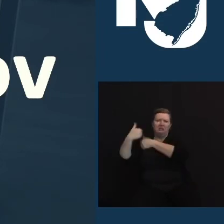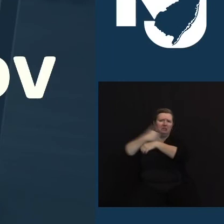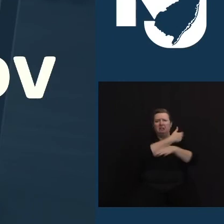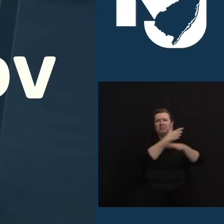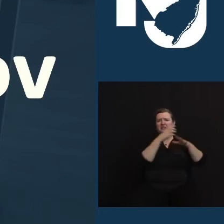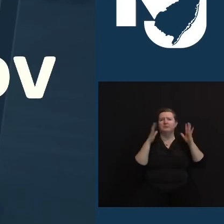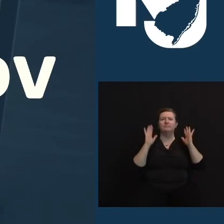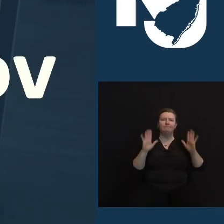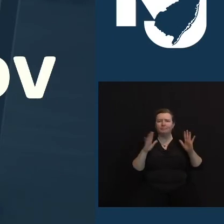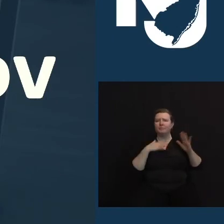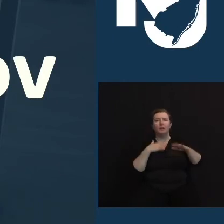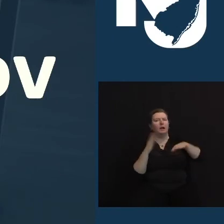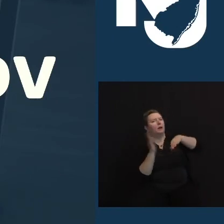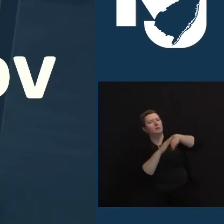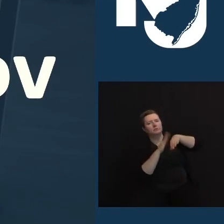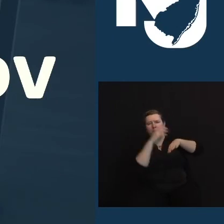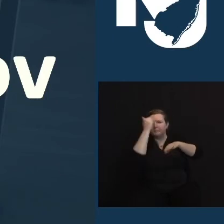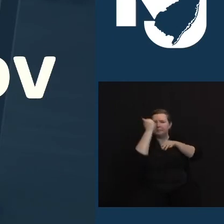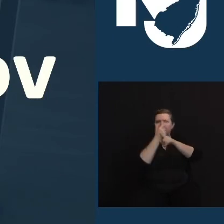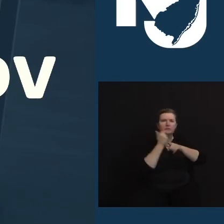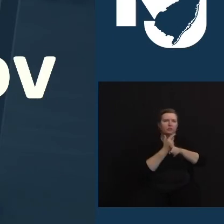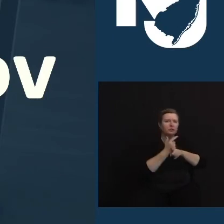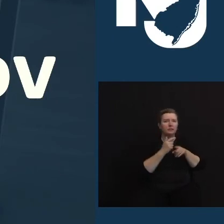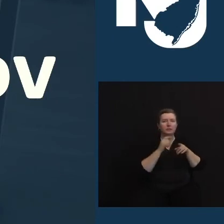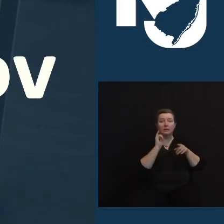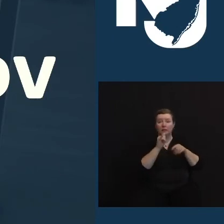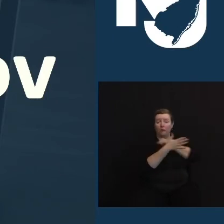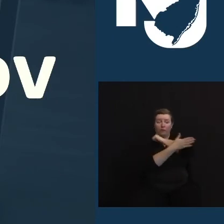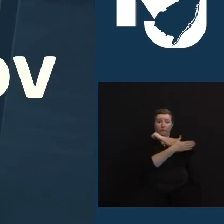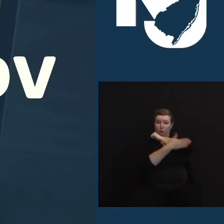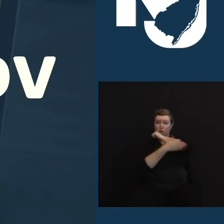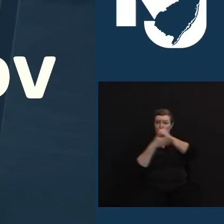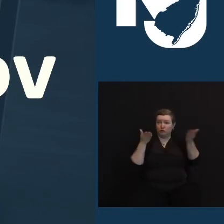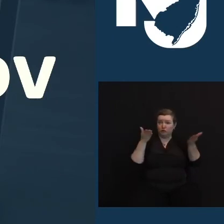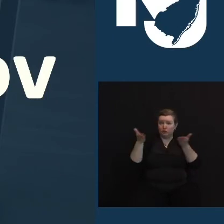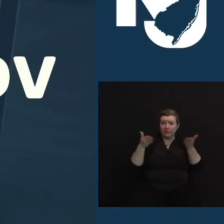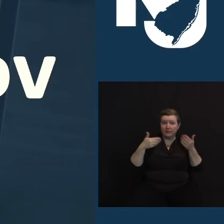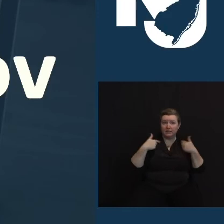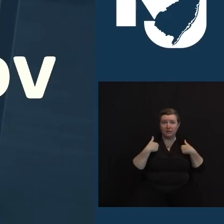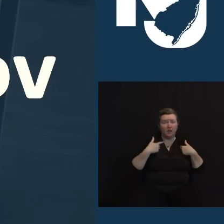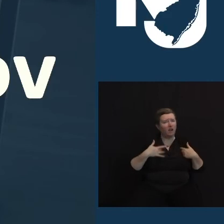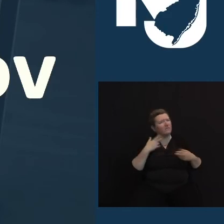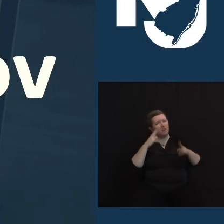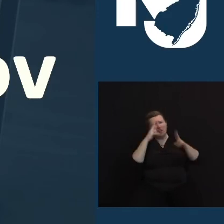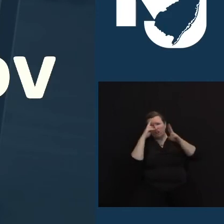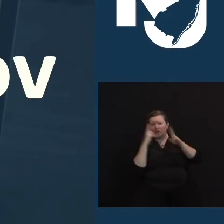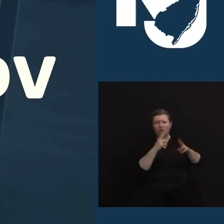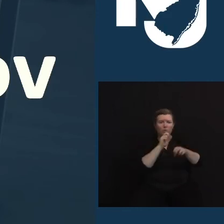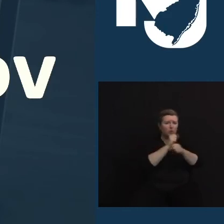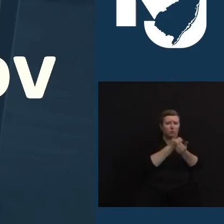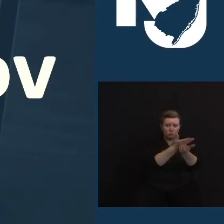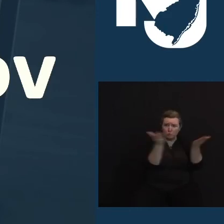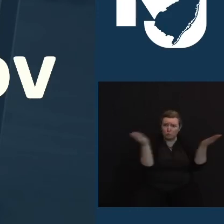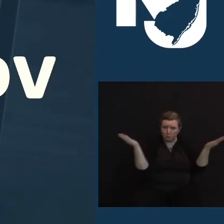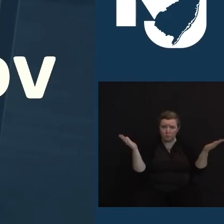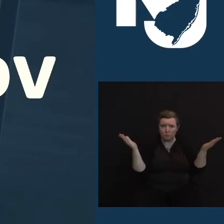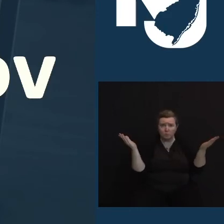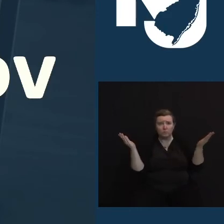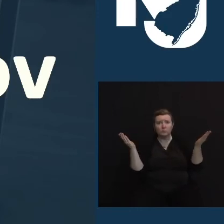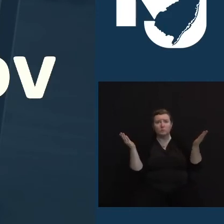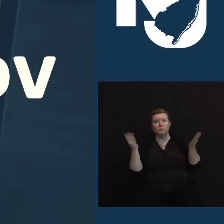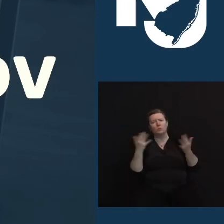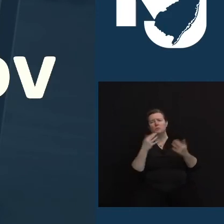who are among the greatest professionals I've ever had the honor of working with, when I served as ambassador, help is on the way, whether it's Tony Blinken